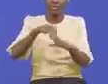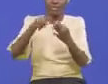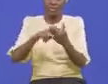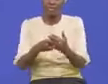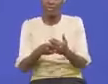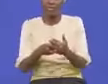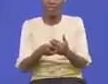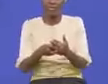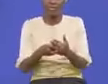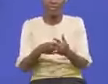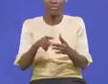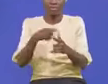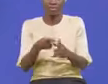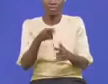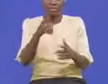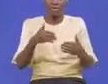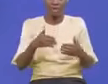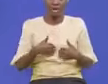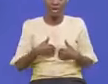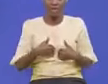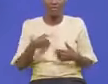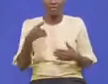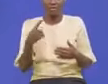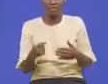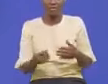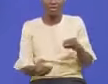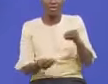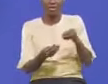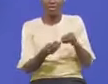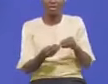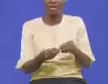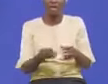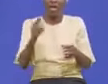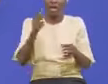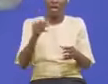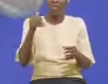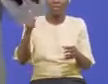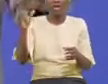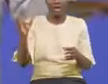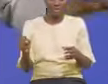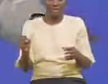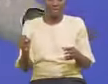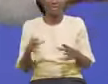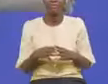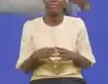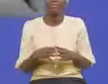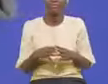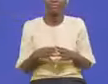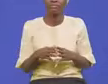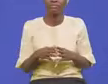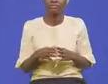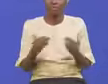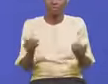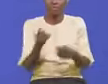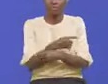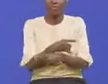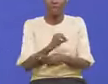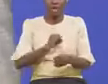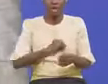Then you have M-A-S. Aye. M-A-S. Ve wunu da. Today I'm going to look at Christ with